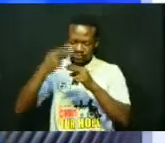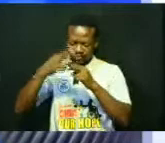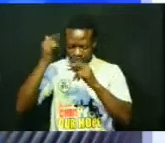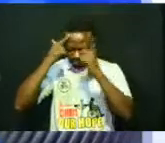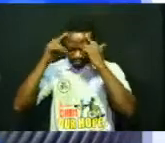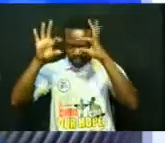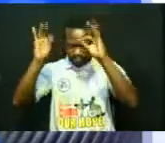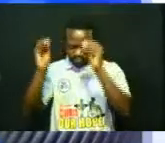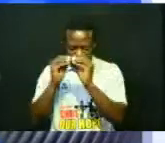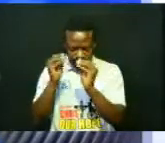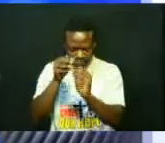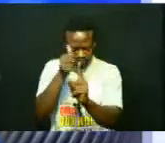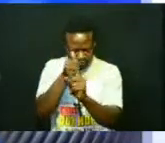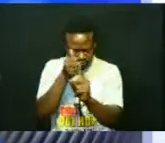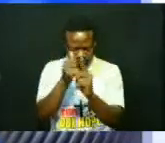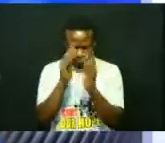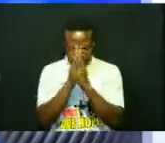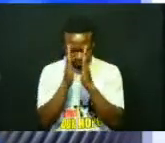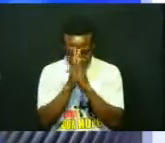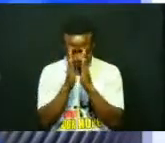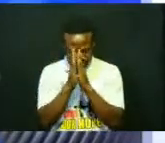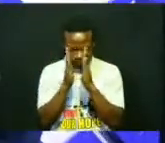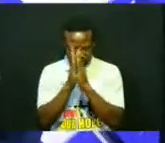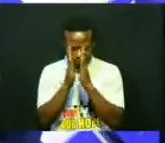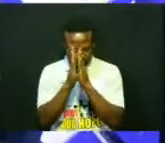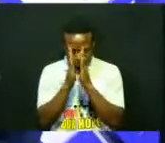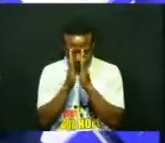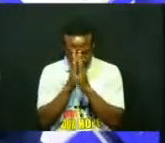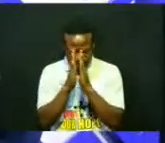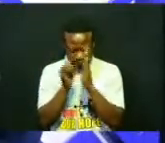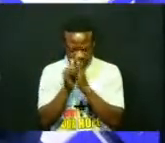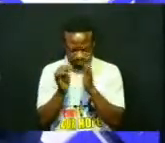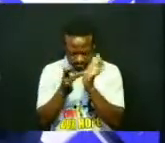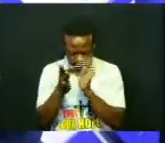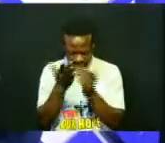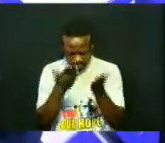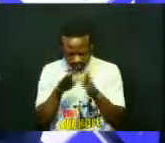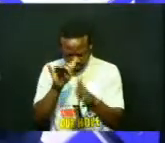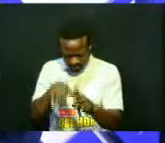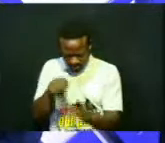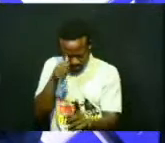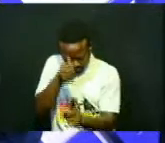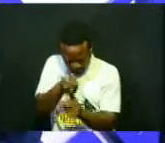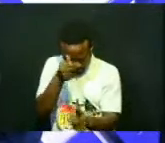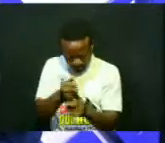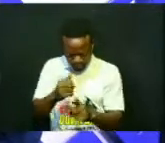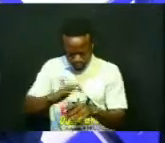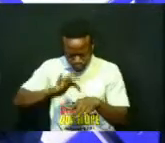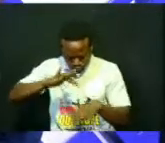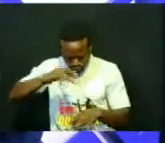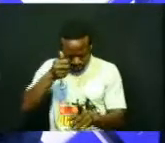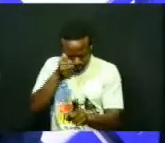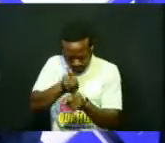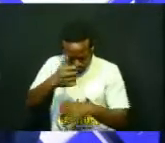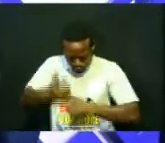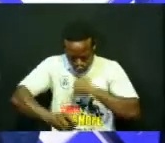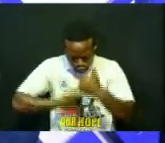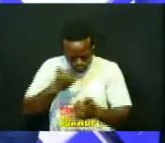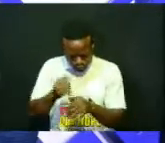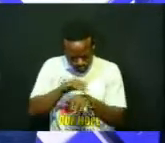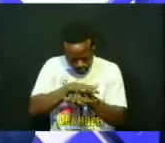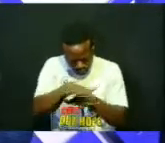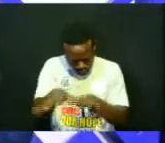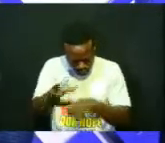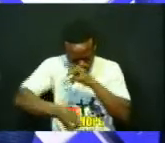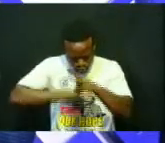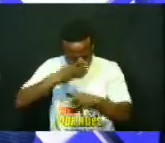touch homes, to touch lives, to touch nations of the world. La be kaduri masotaya. Have your way, Lord,